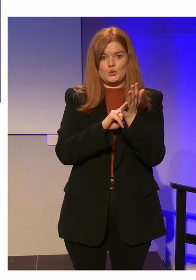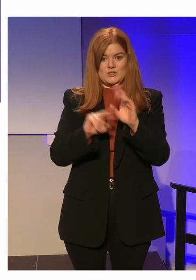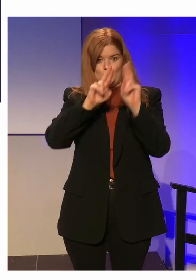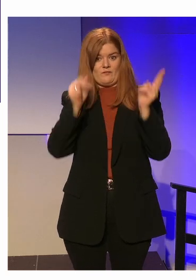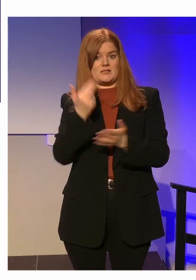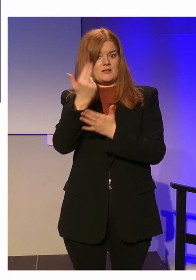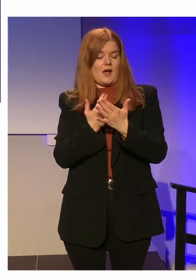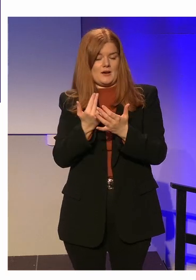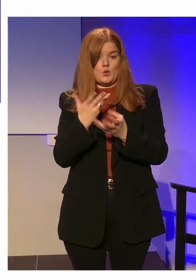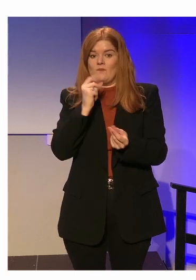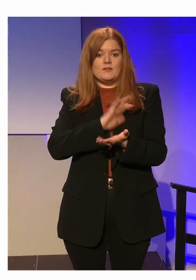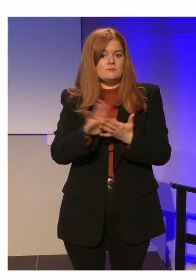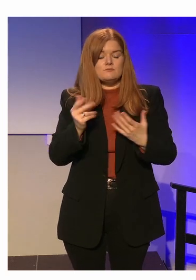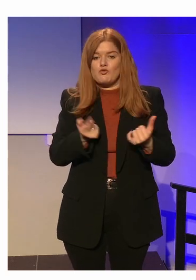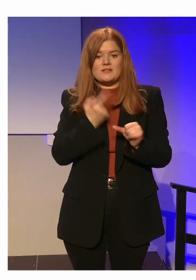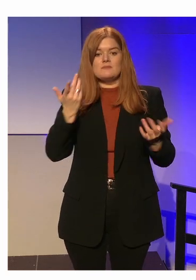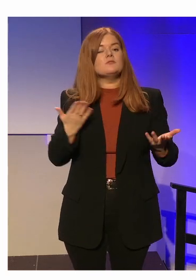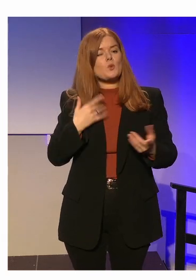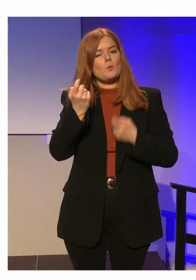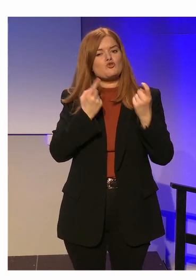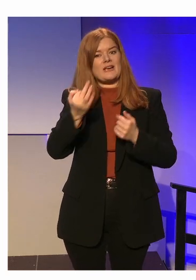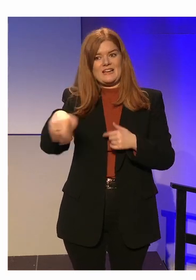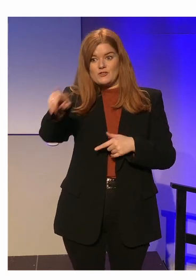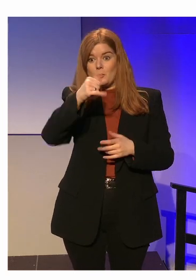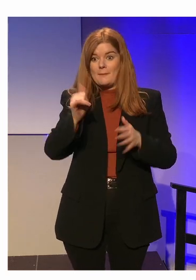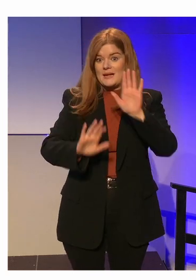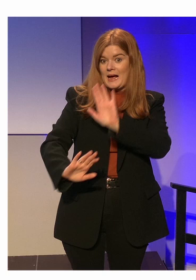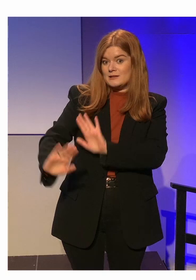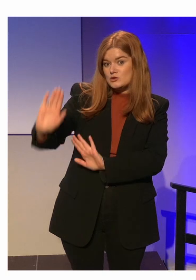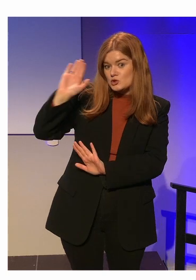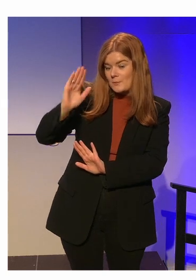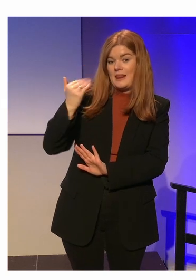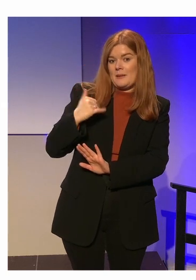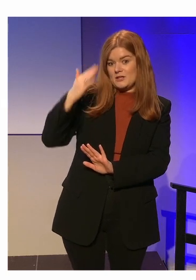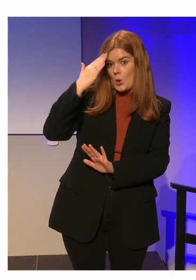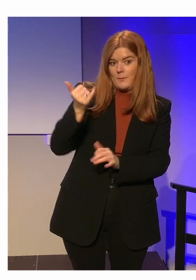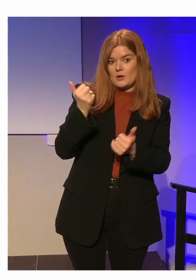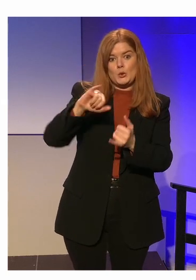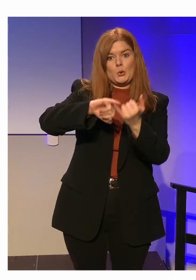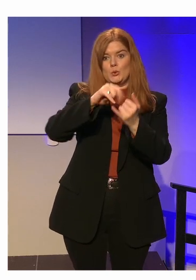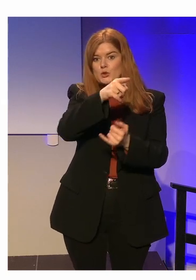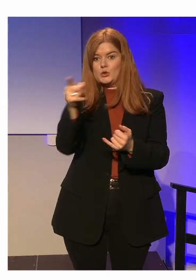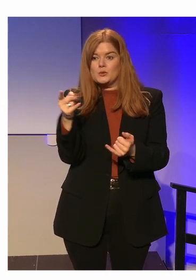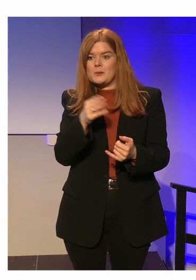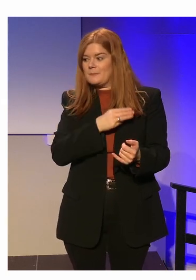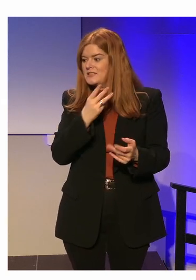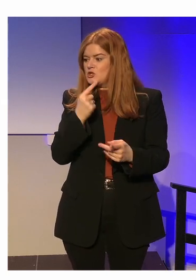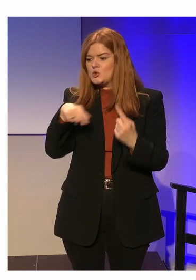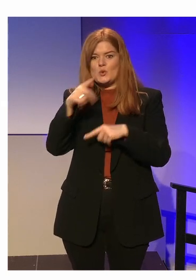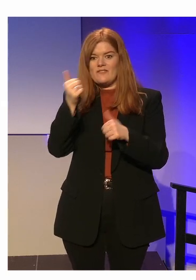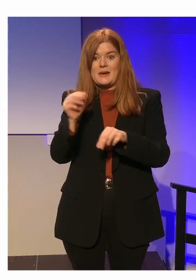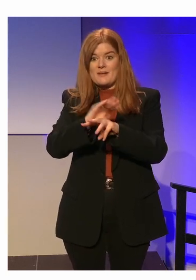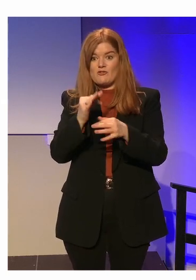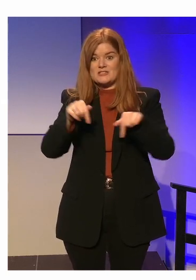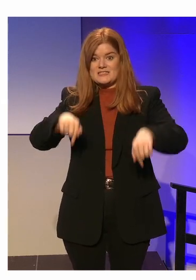universal design into your work. So I wonder if you would, just by a show of hands, let me know a little bit about who you are. So do we have